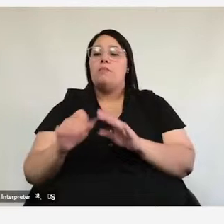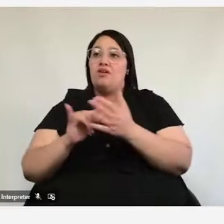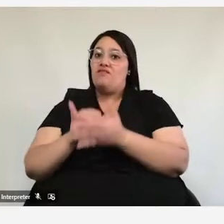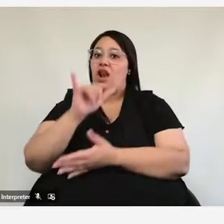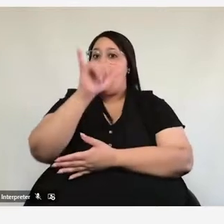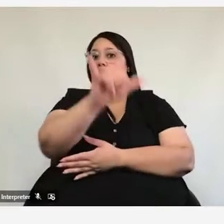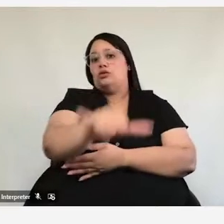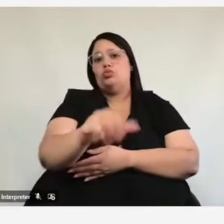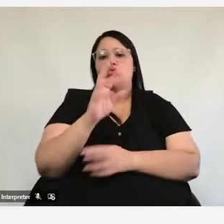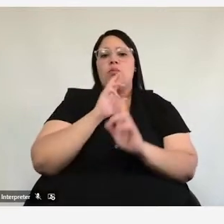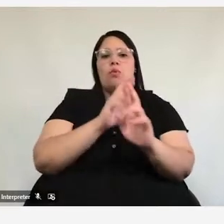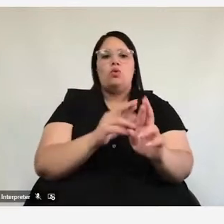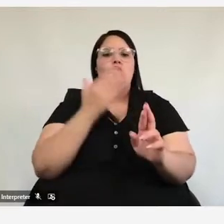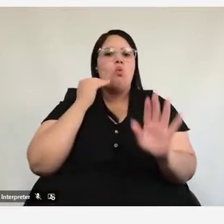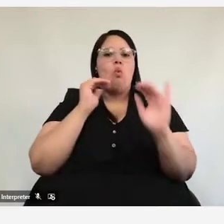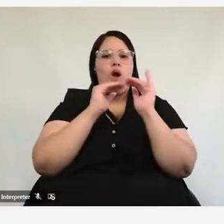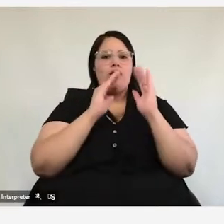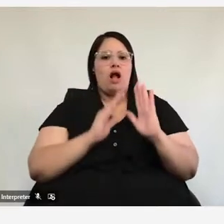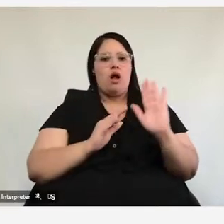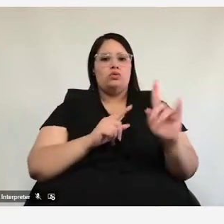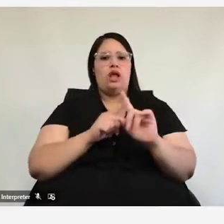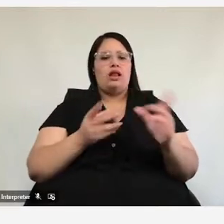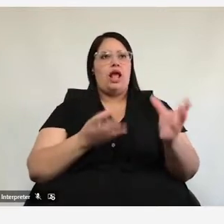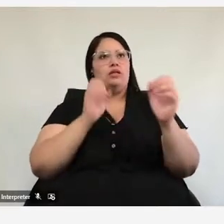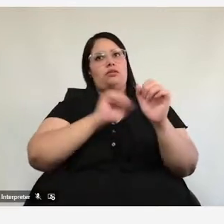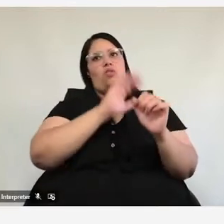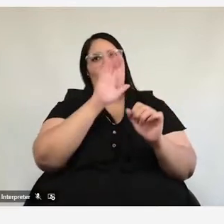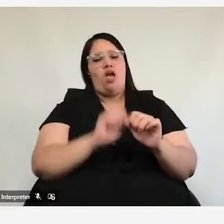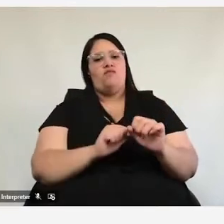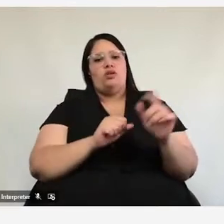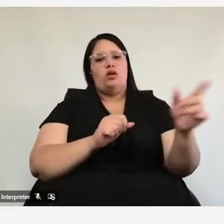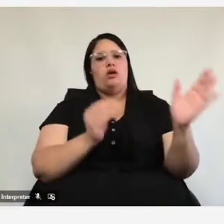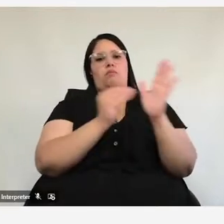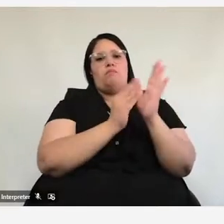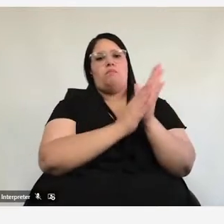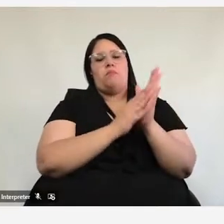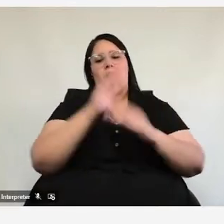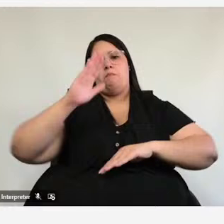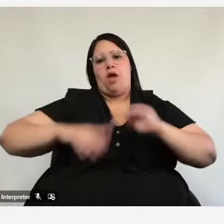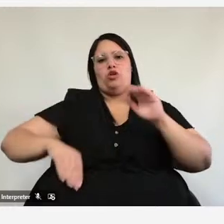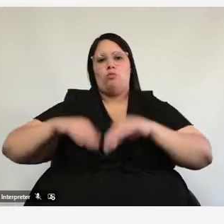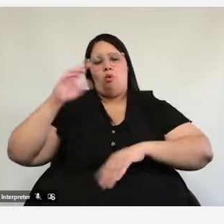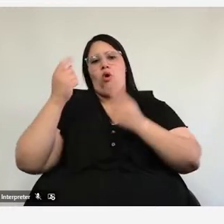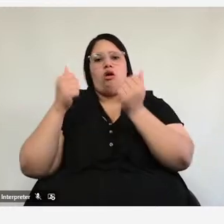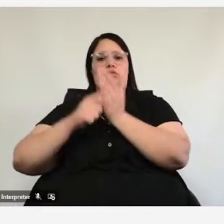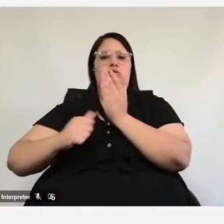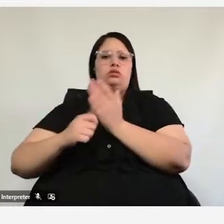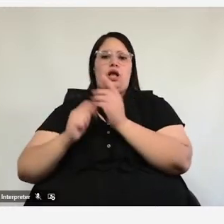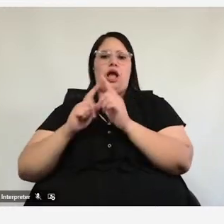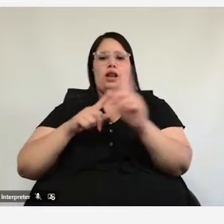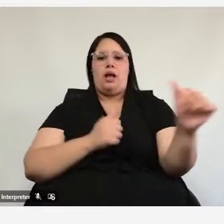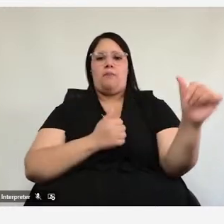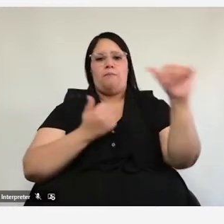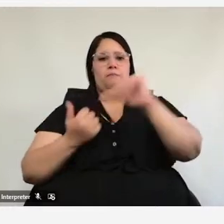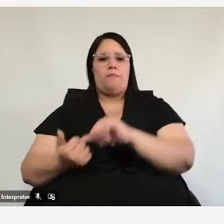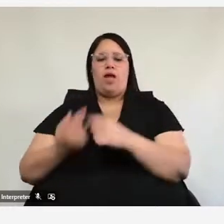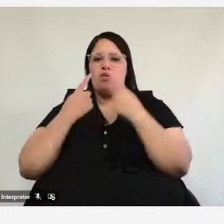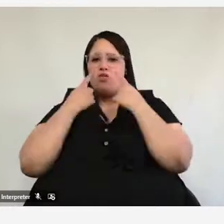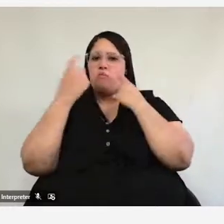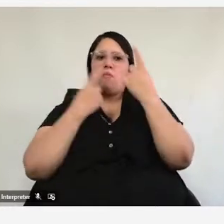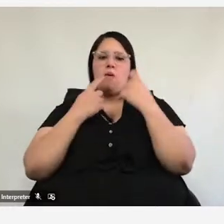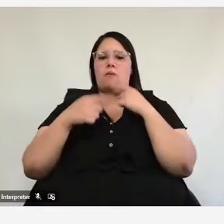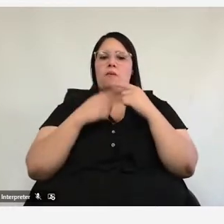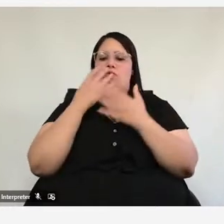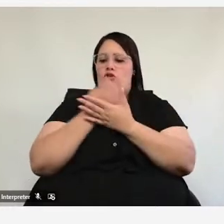go report to the White House and getting South Africa Inc. punished with more tariffs and coming back crying foul about an